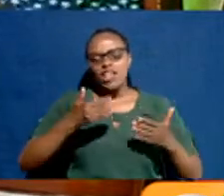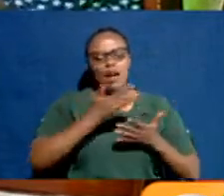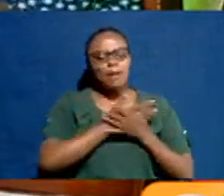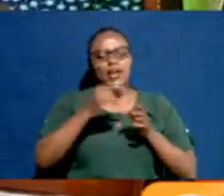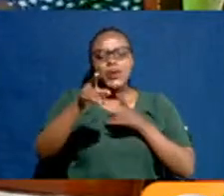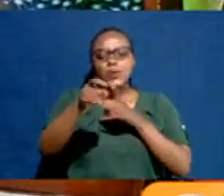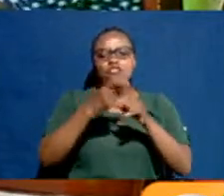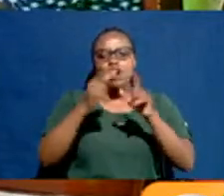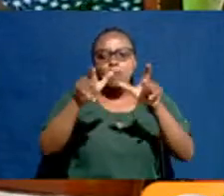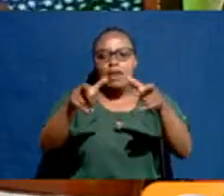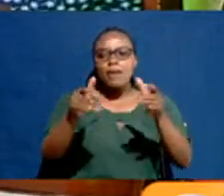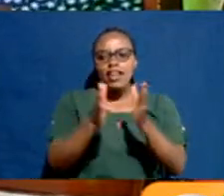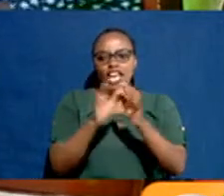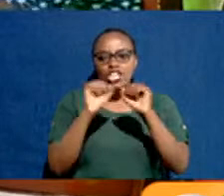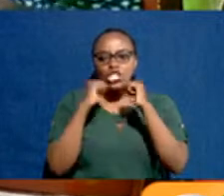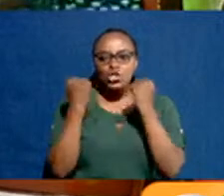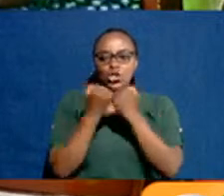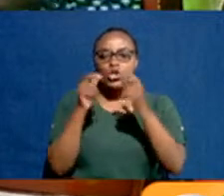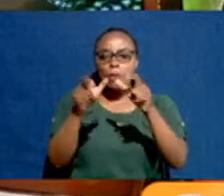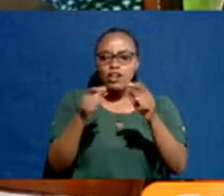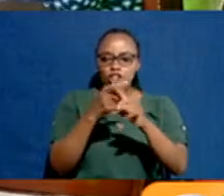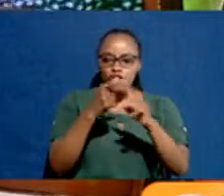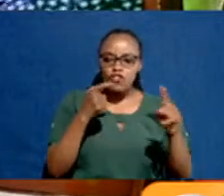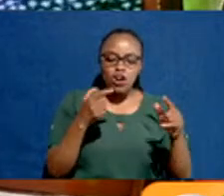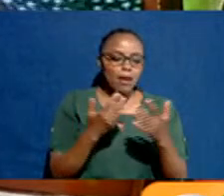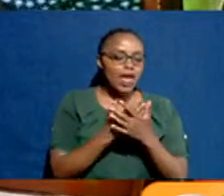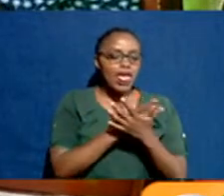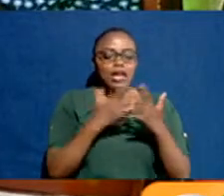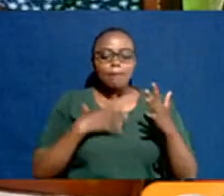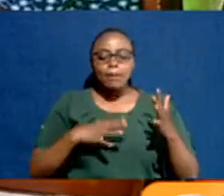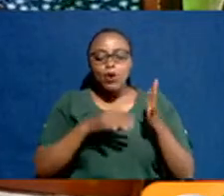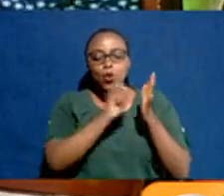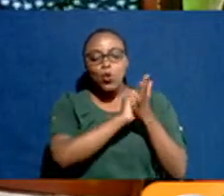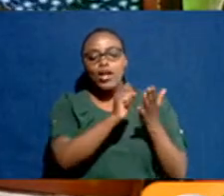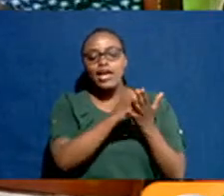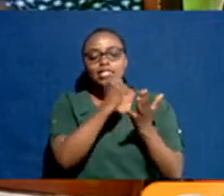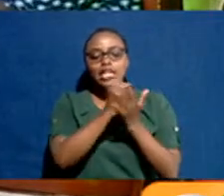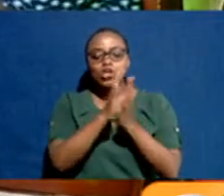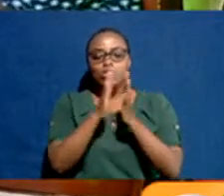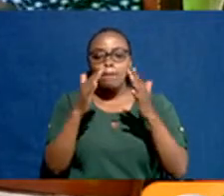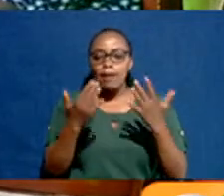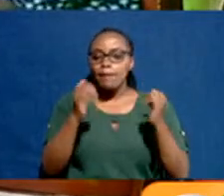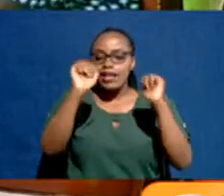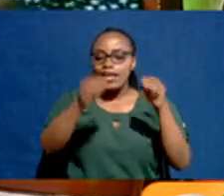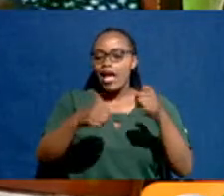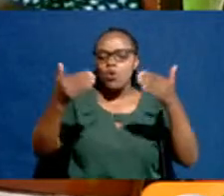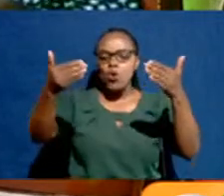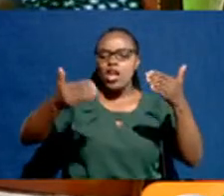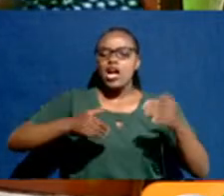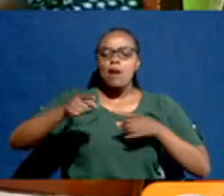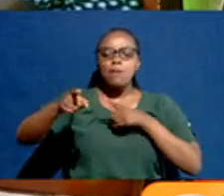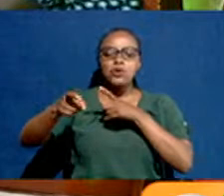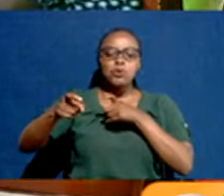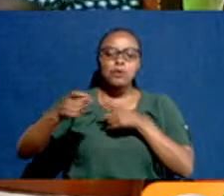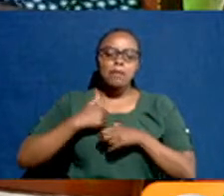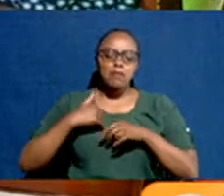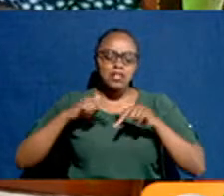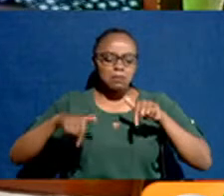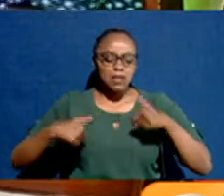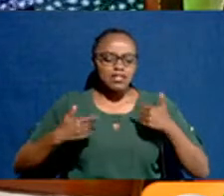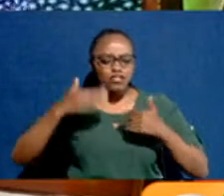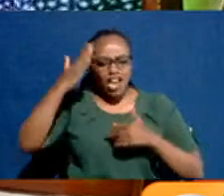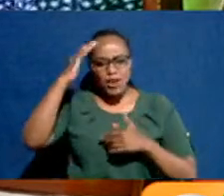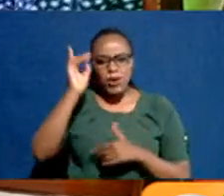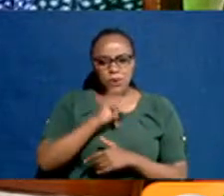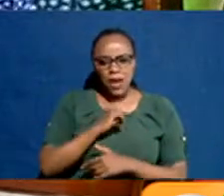from the media, excellent, social media, from columnists. They are all welcome to criticize me. Mm-hmm. And myself, I know who